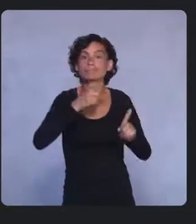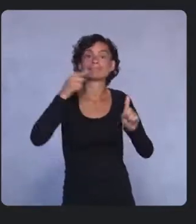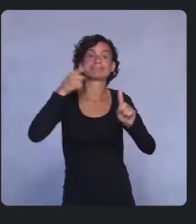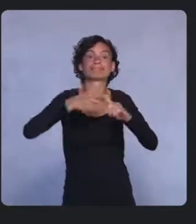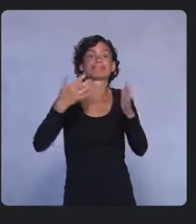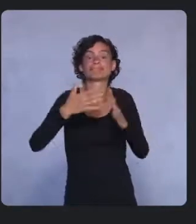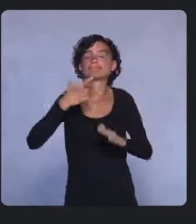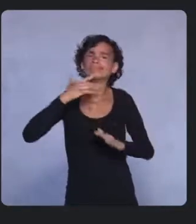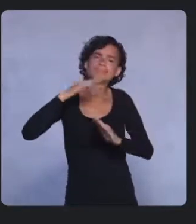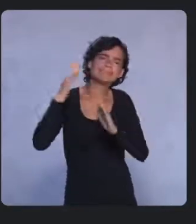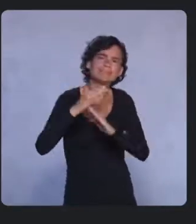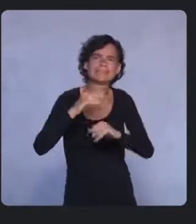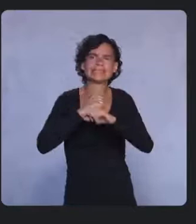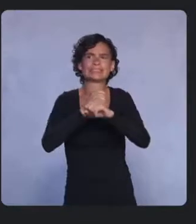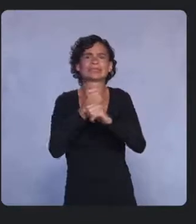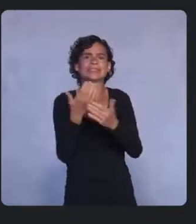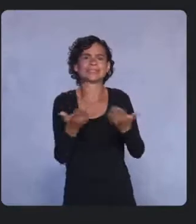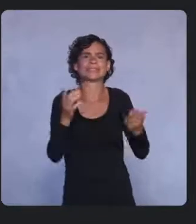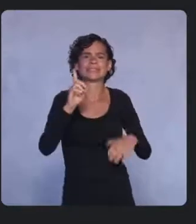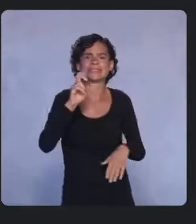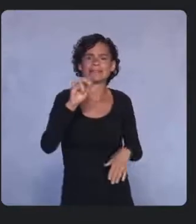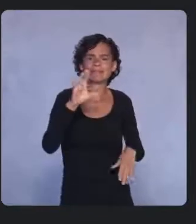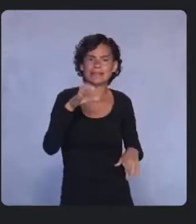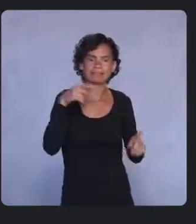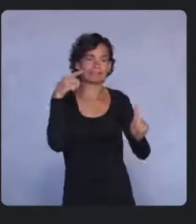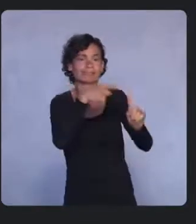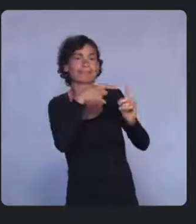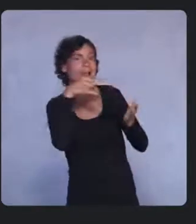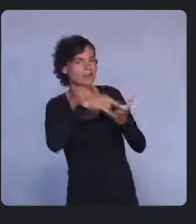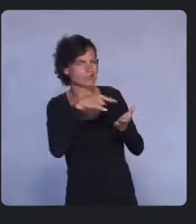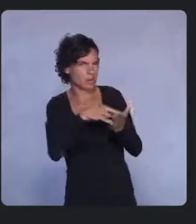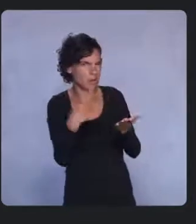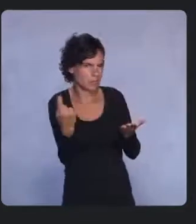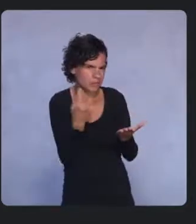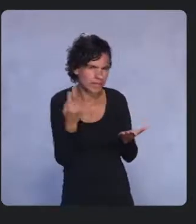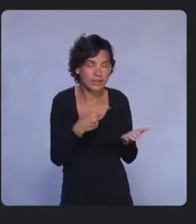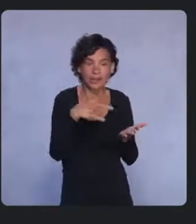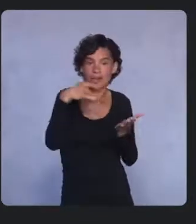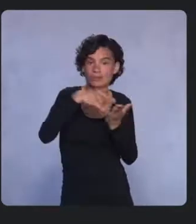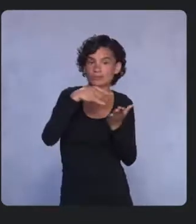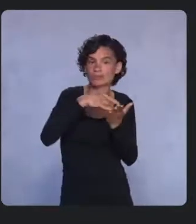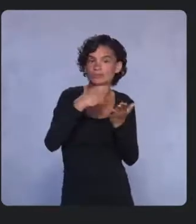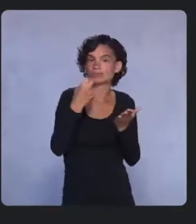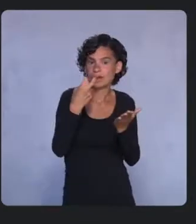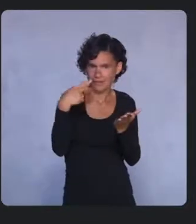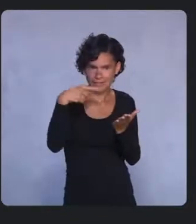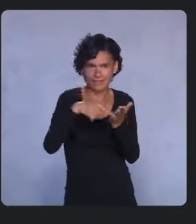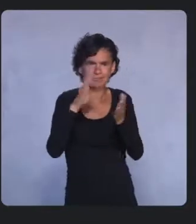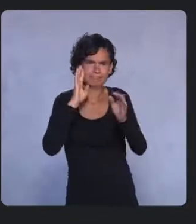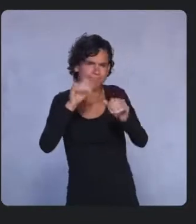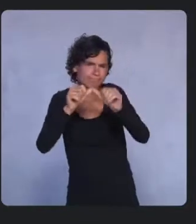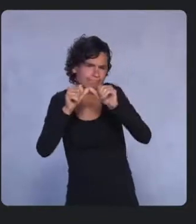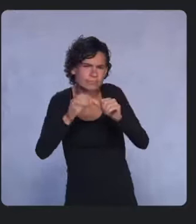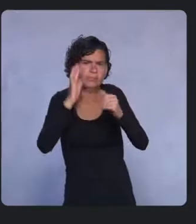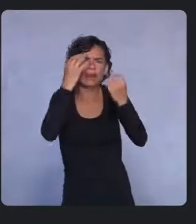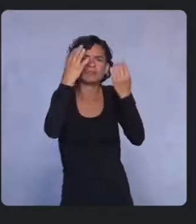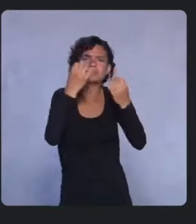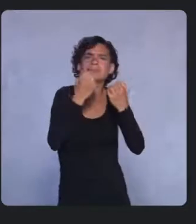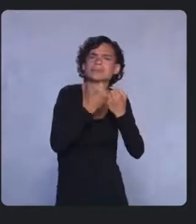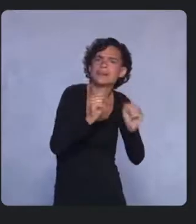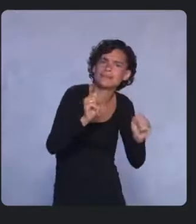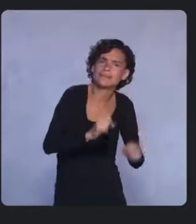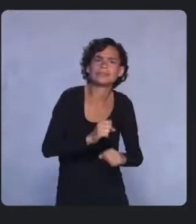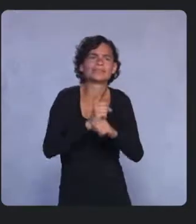Android. And with Android 12, we're going even further to keep your information safe. Let's start with a